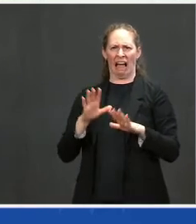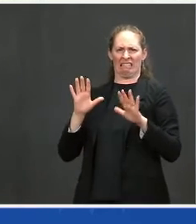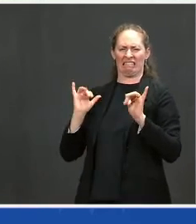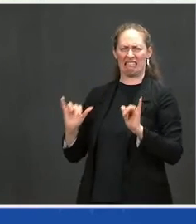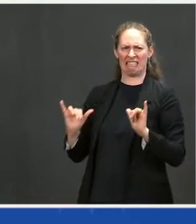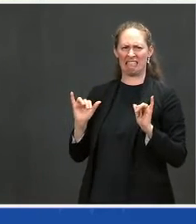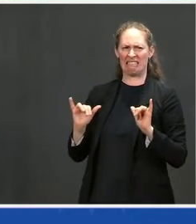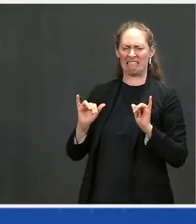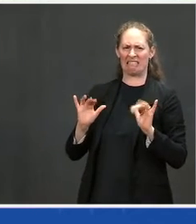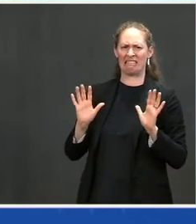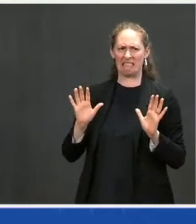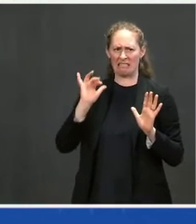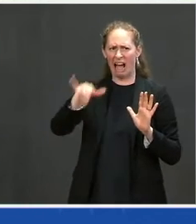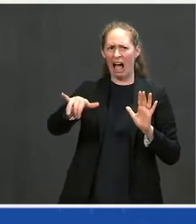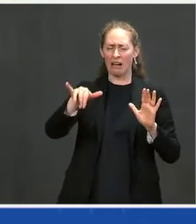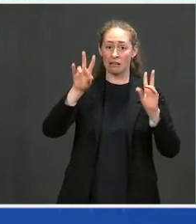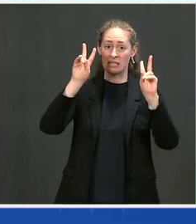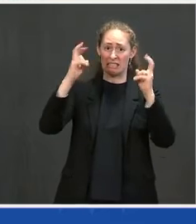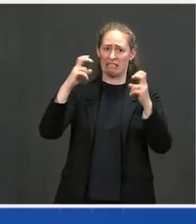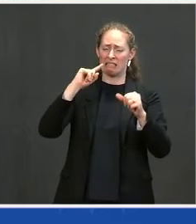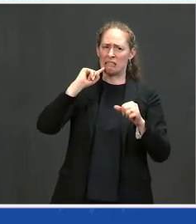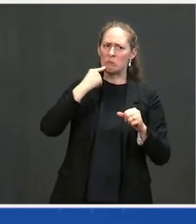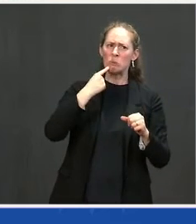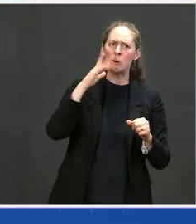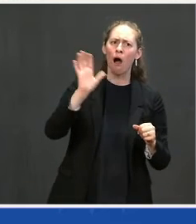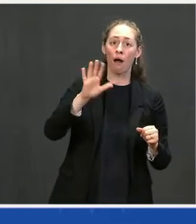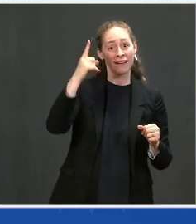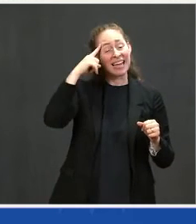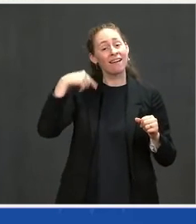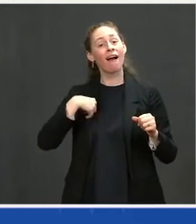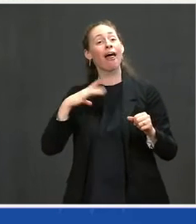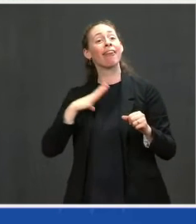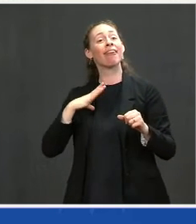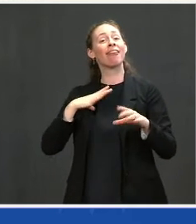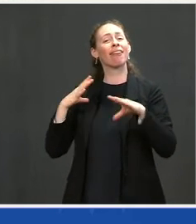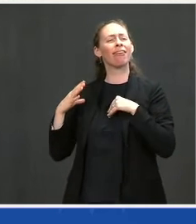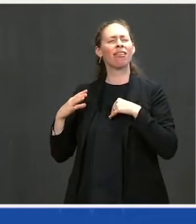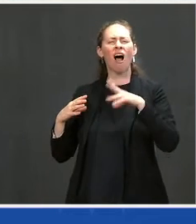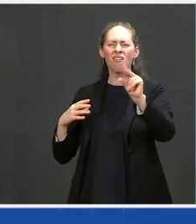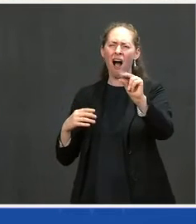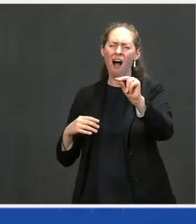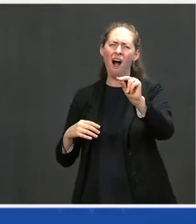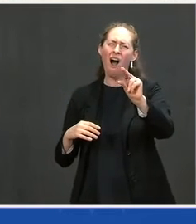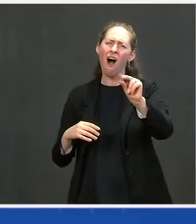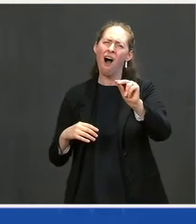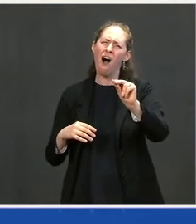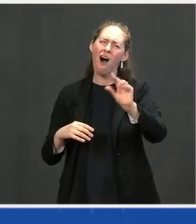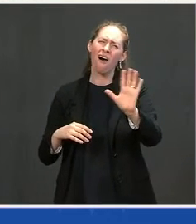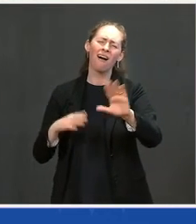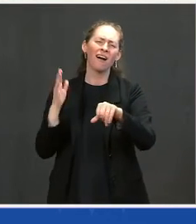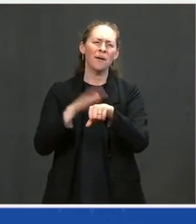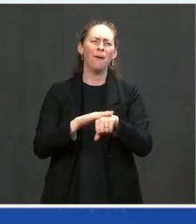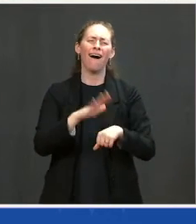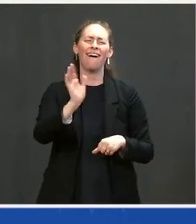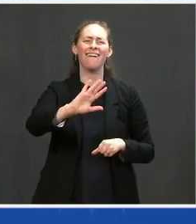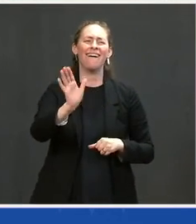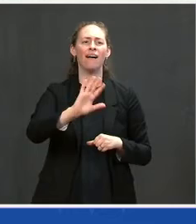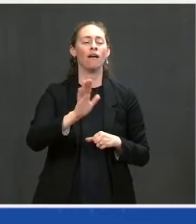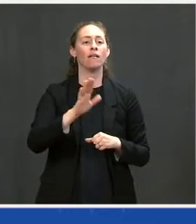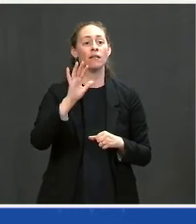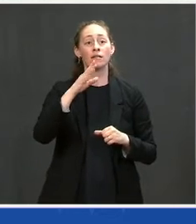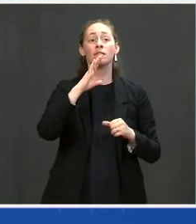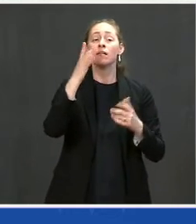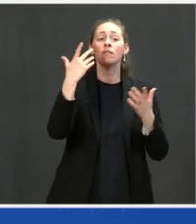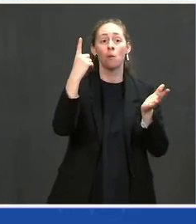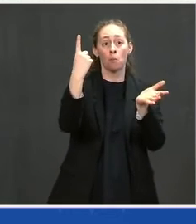on. That's why we're going to be moving 1,000 of those kids out quickly. That's why I got Fort Bliss opened up.